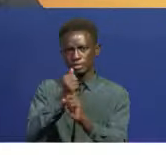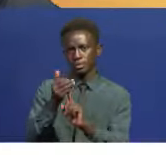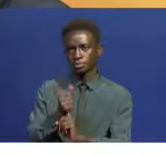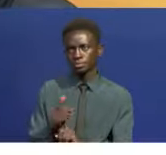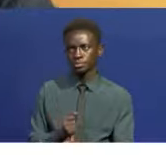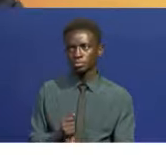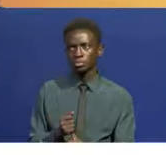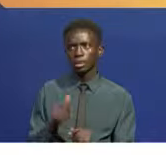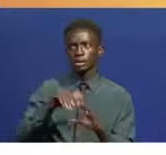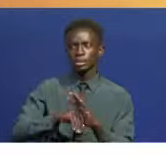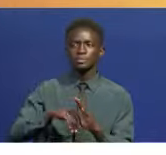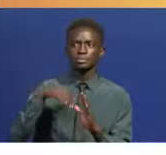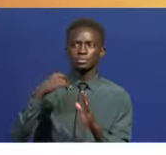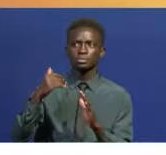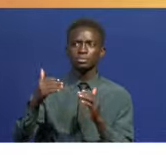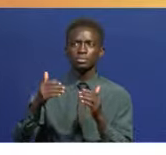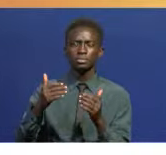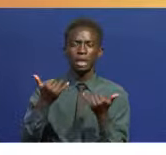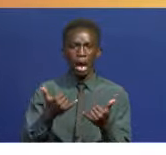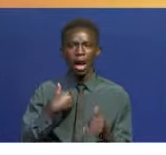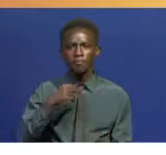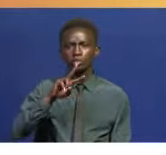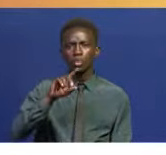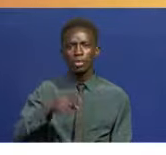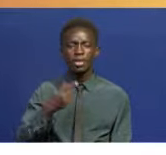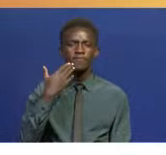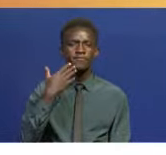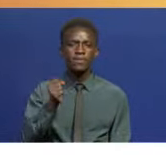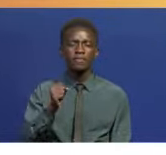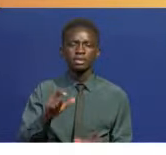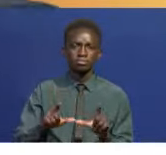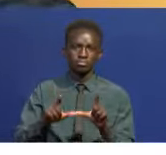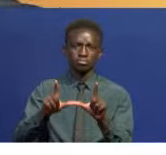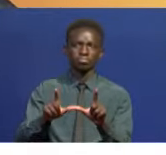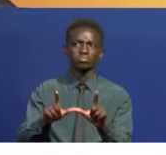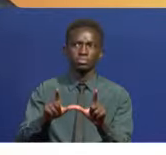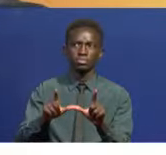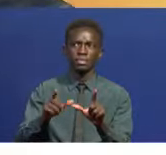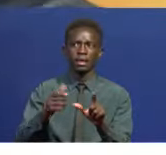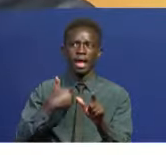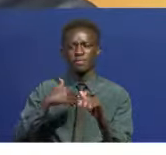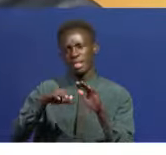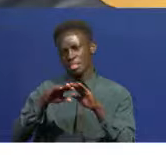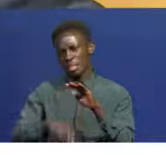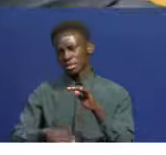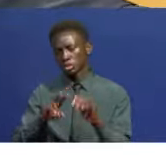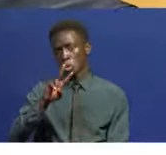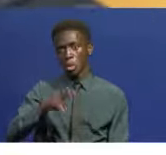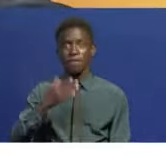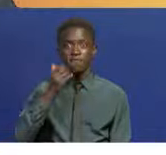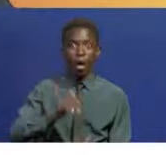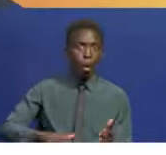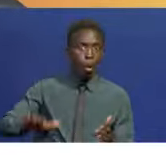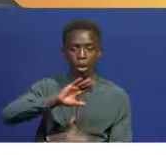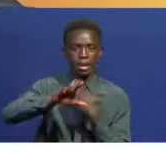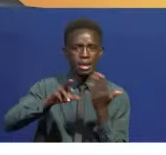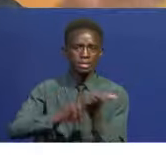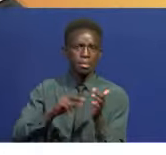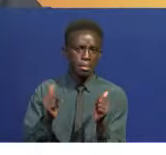have 2,500 licensed firms. Mm-hmm. We have much less than that. Maybe that is the registered